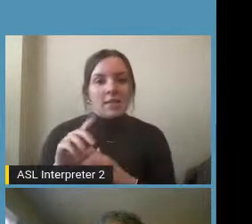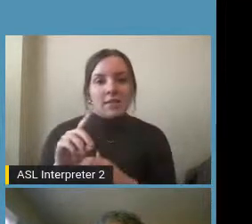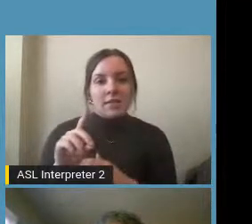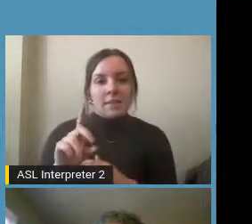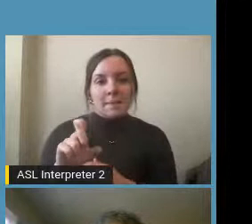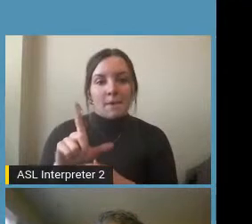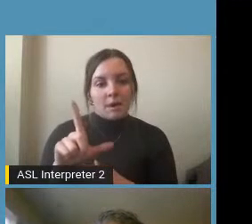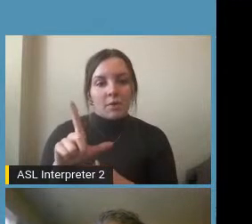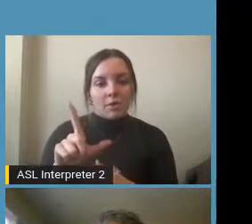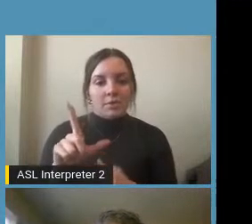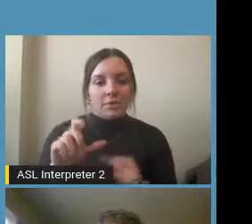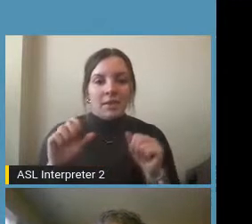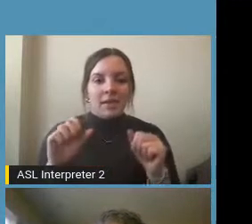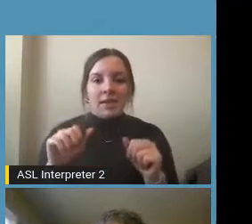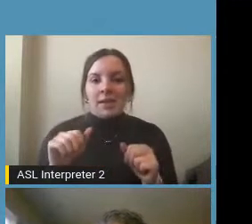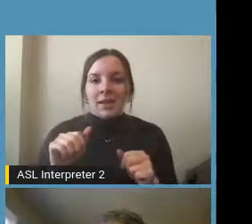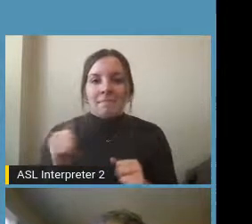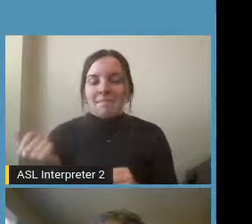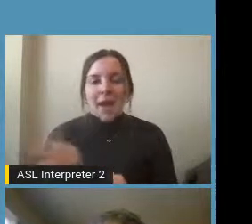Also,